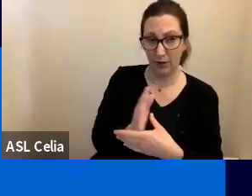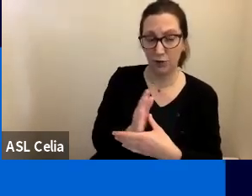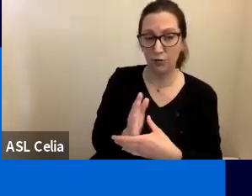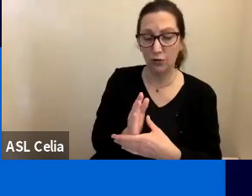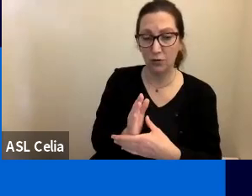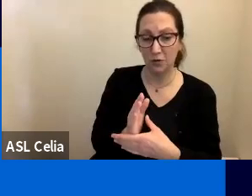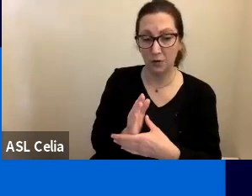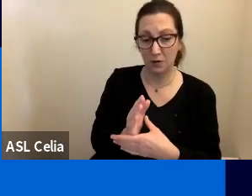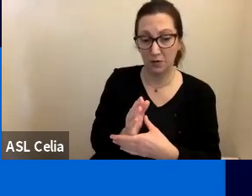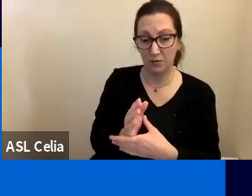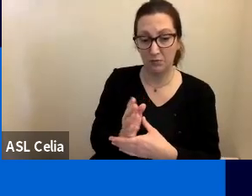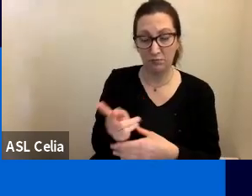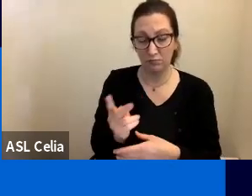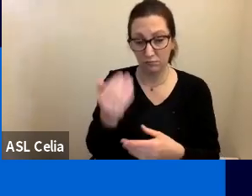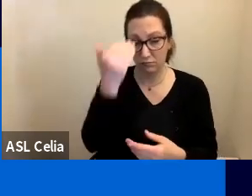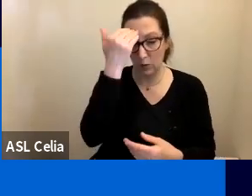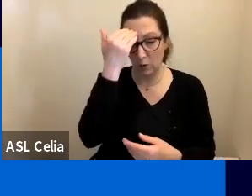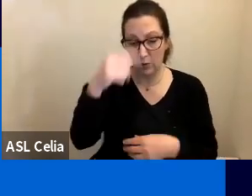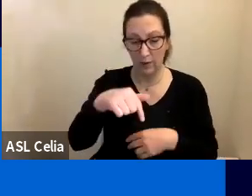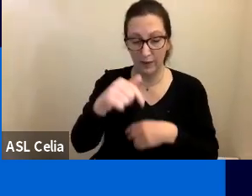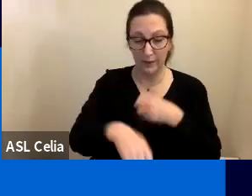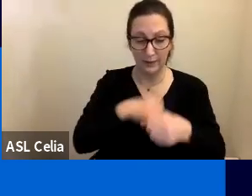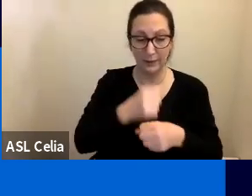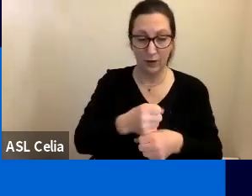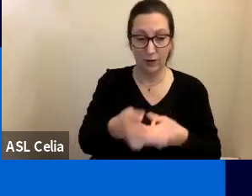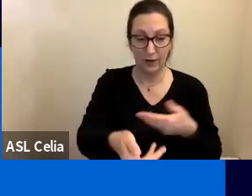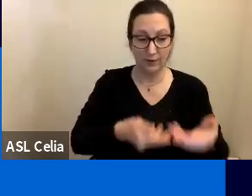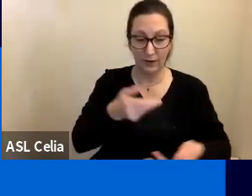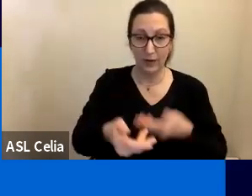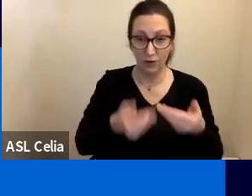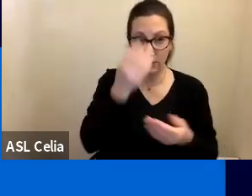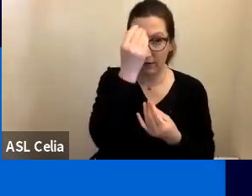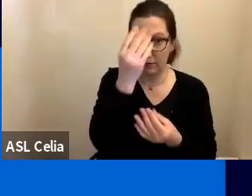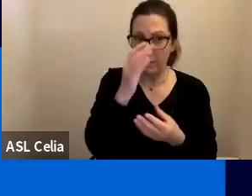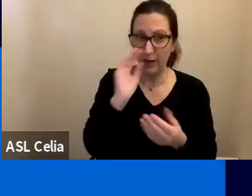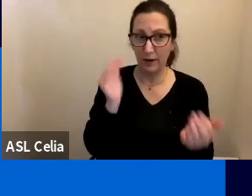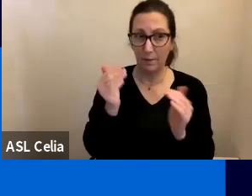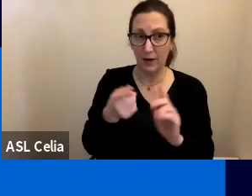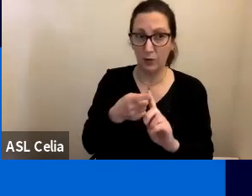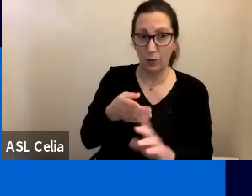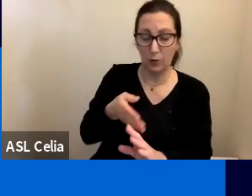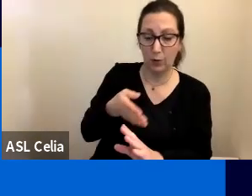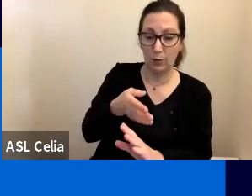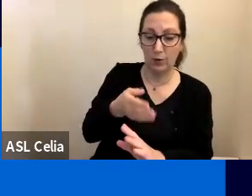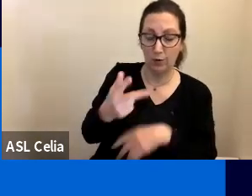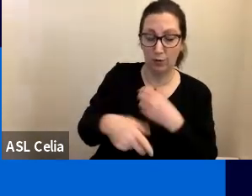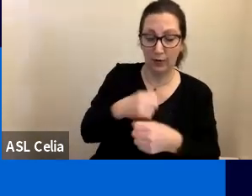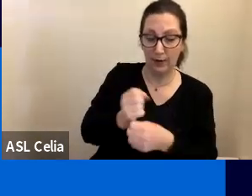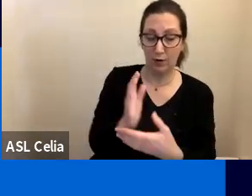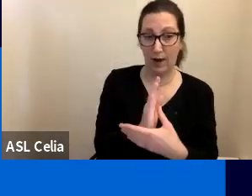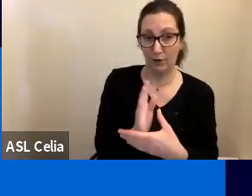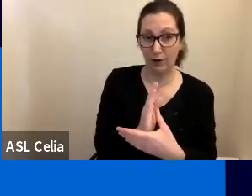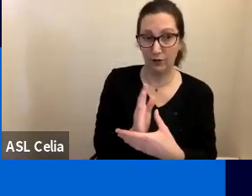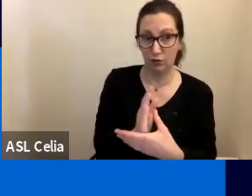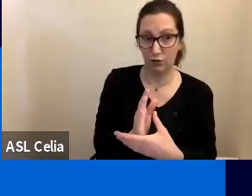us this year's invitation data compared to a 3-year average